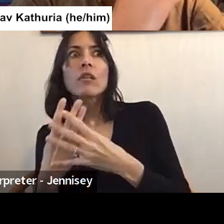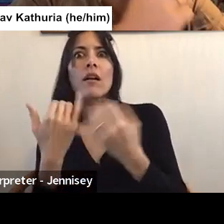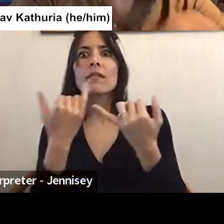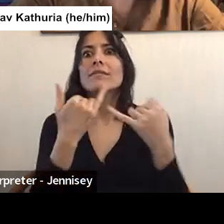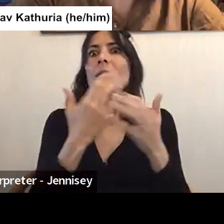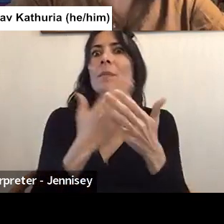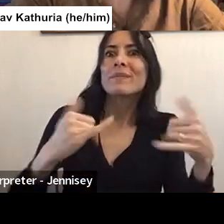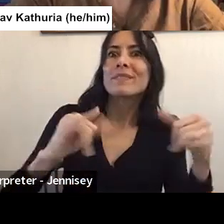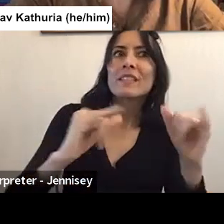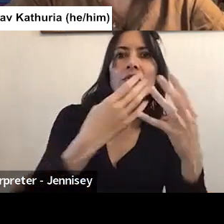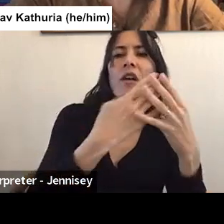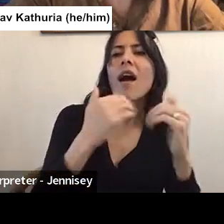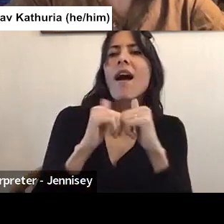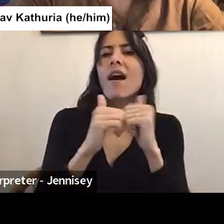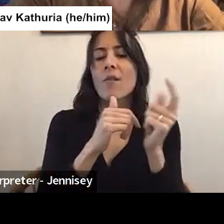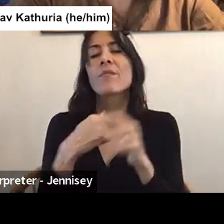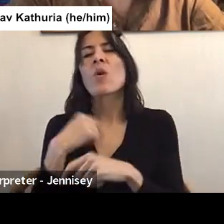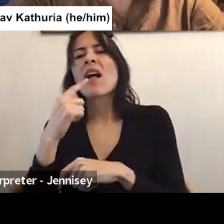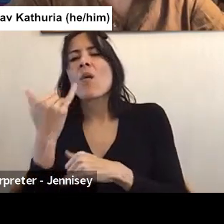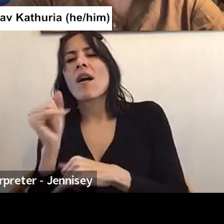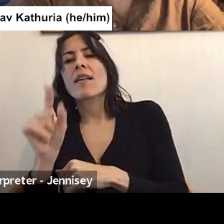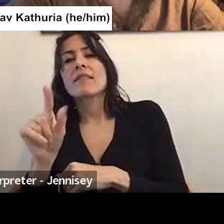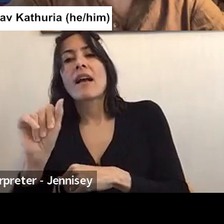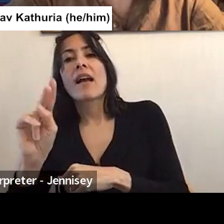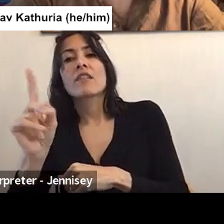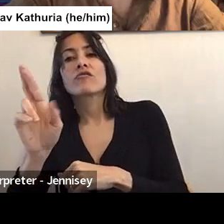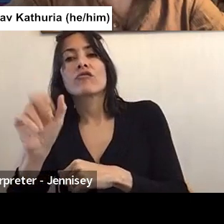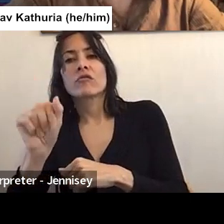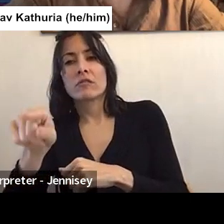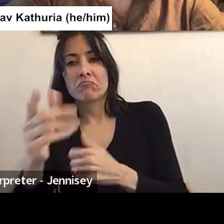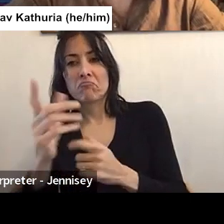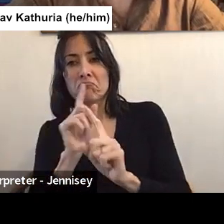this, let's go back to Andrea to start.